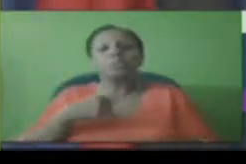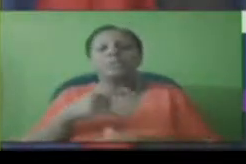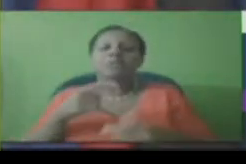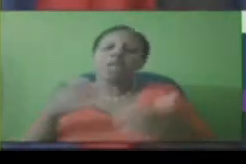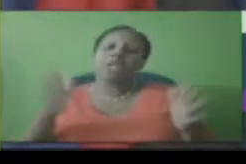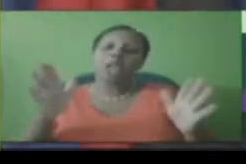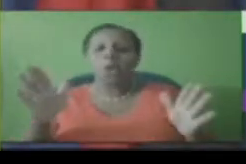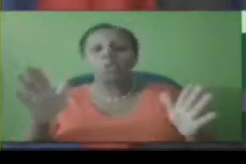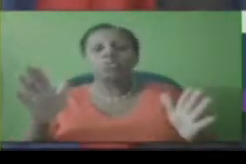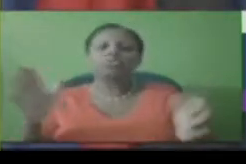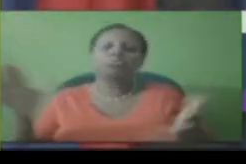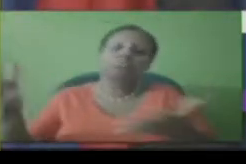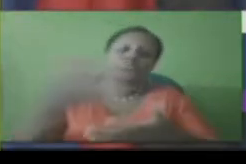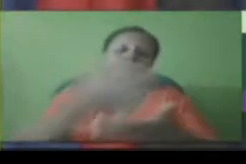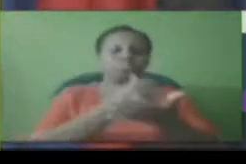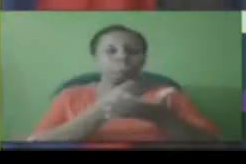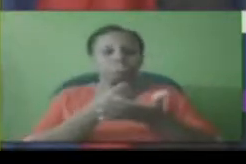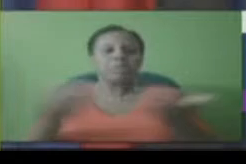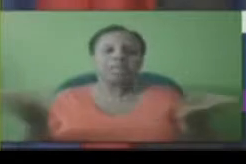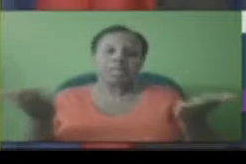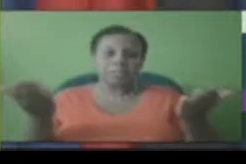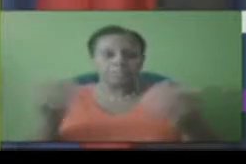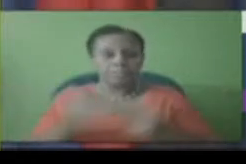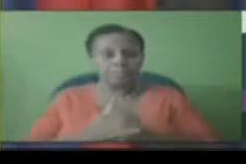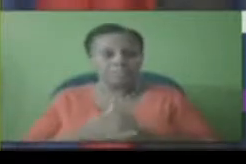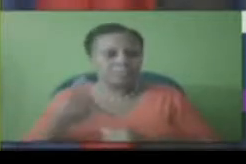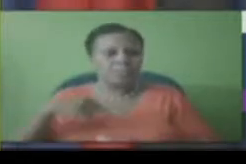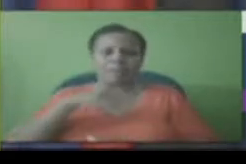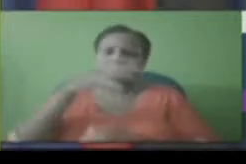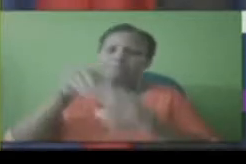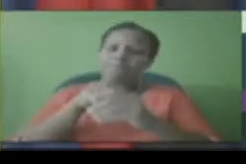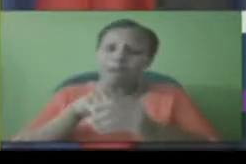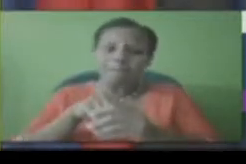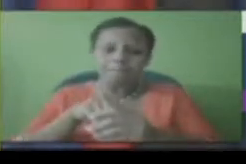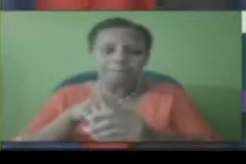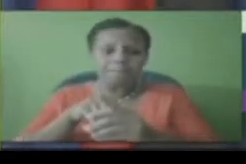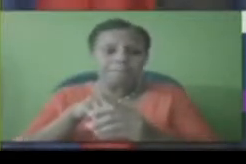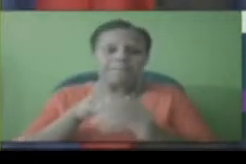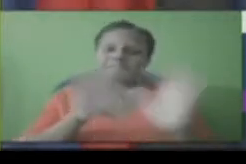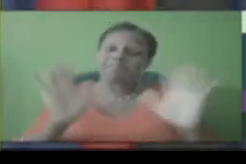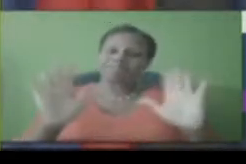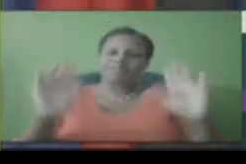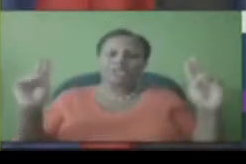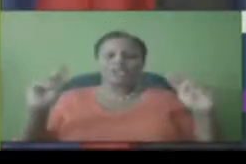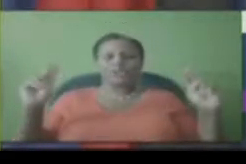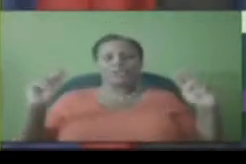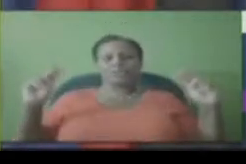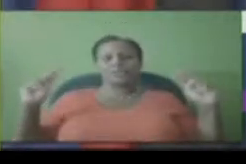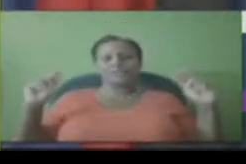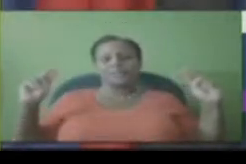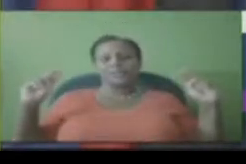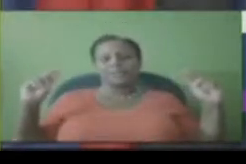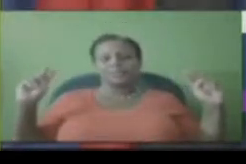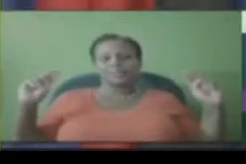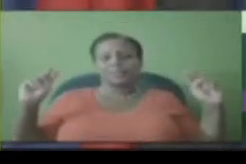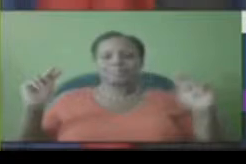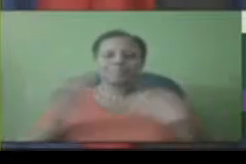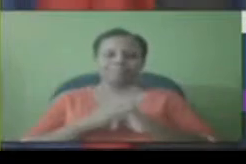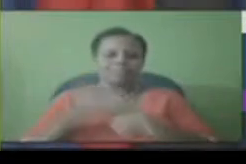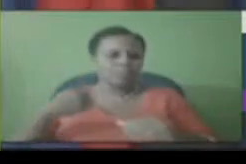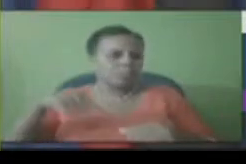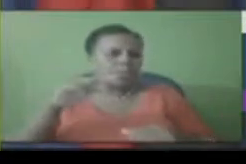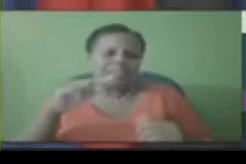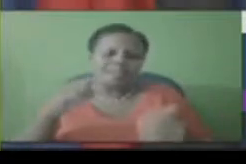We are not in that, simply on the basis that we are guided by WHO and it makes our life so much